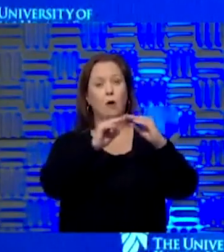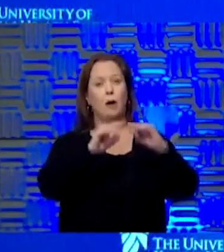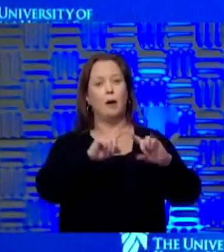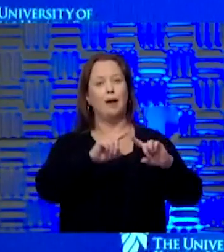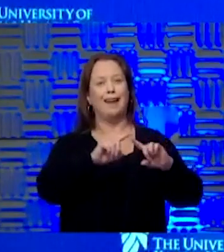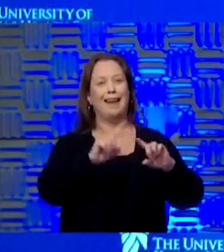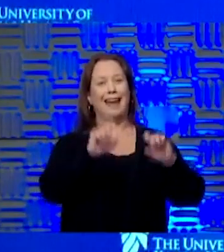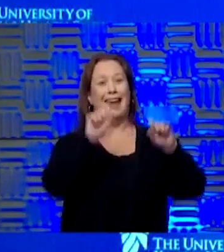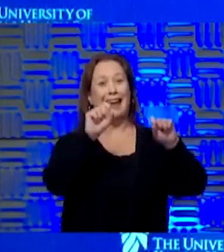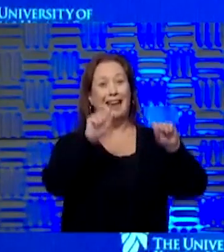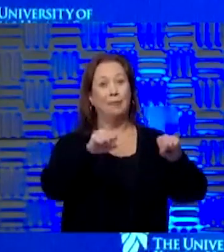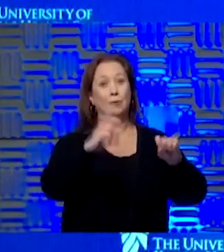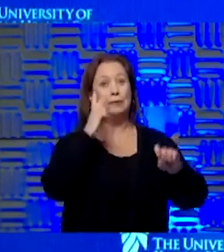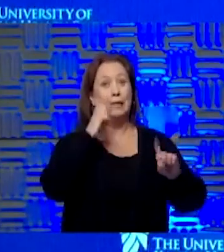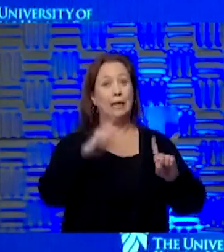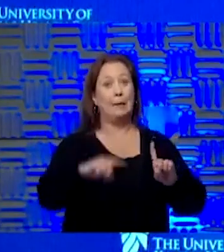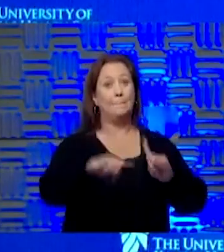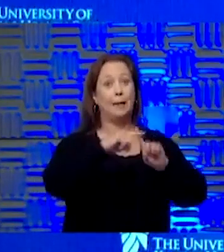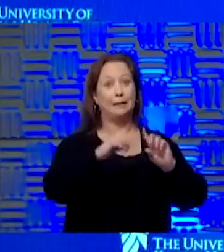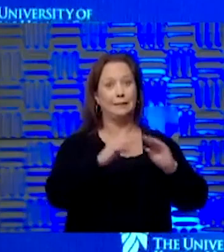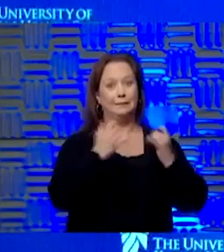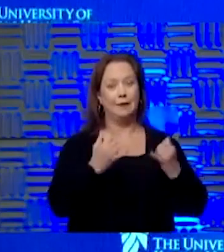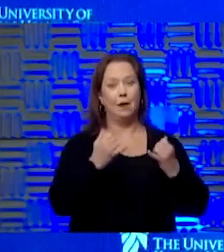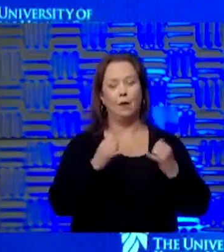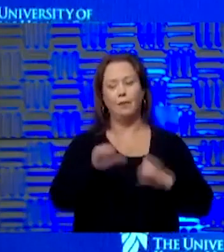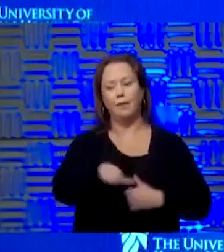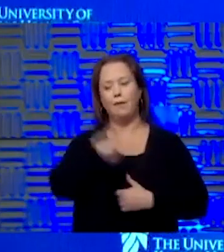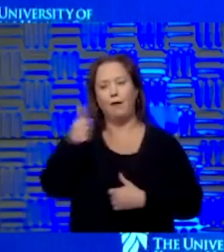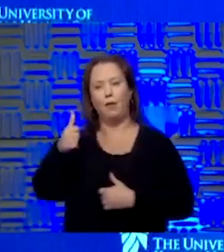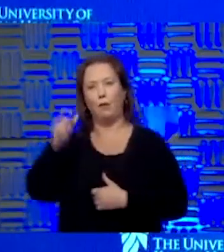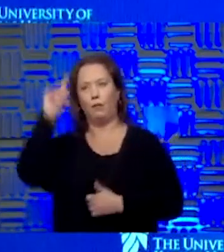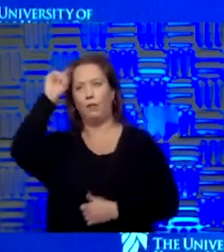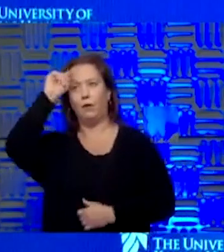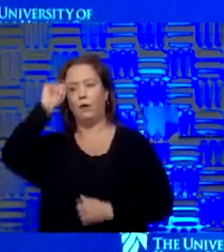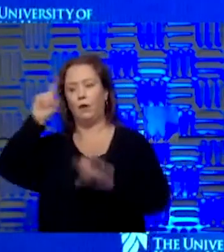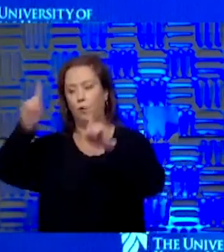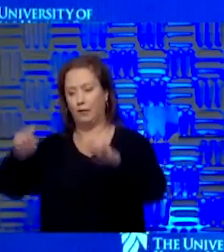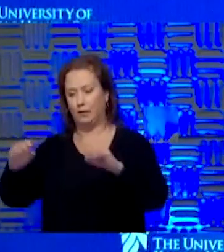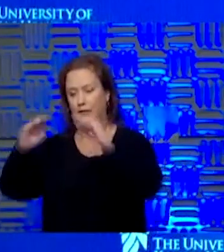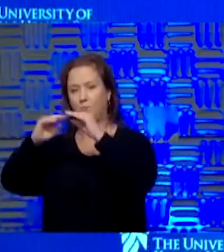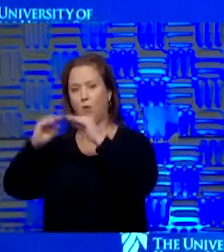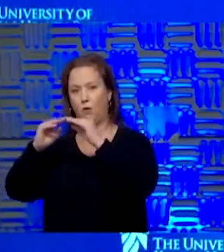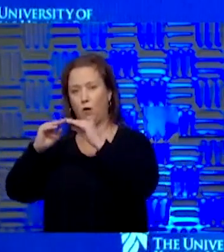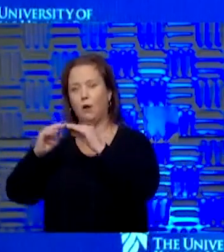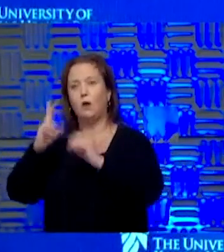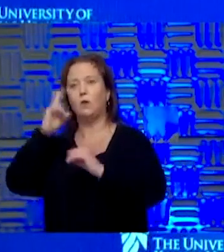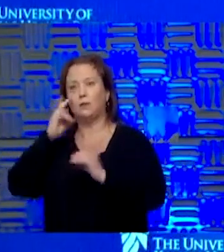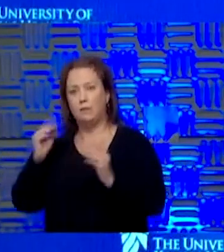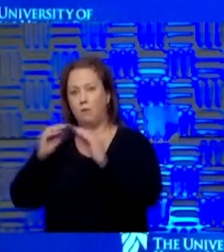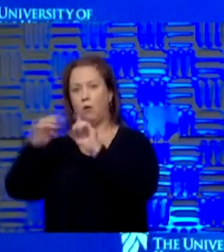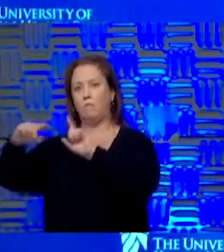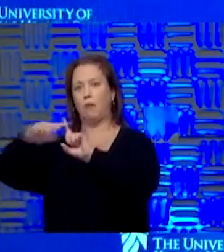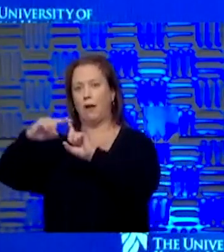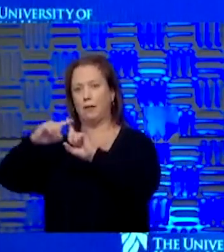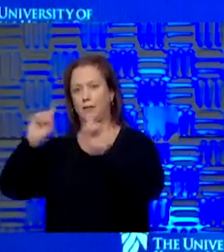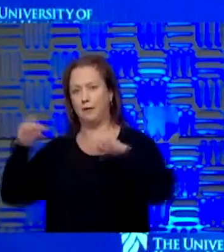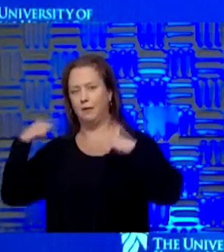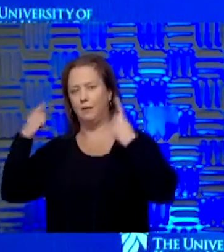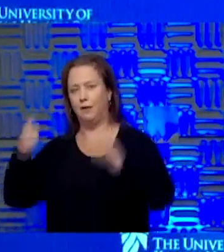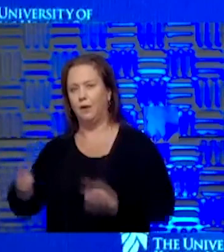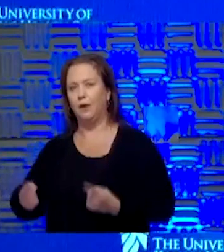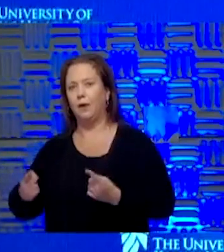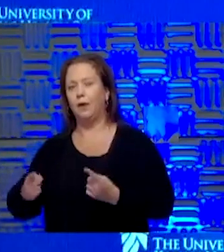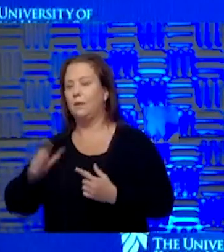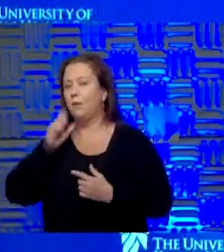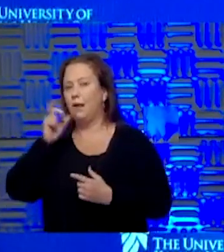more positive results than we did before. The other is that, okay, we're testing more, we've been seeing more positive results for quite a while, but